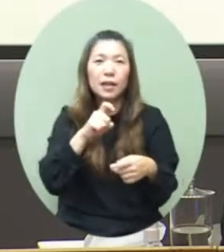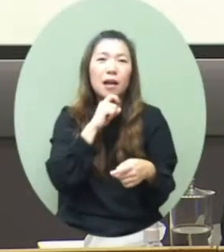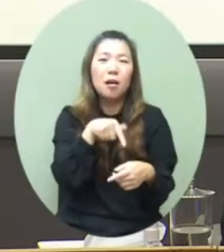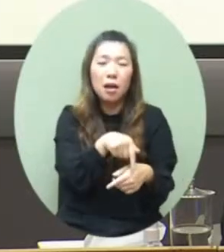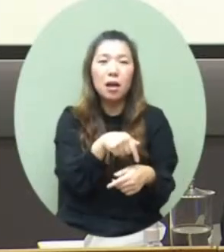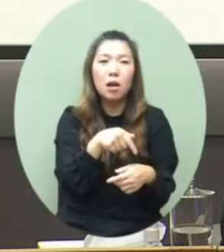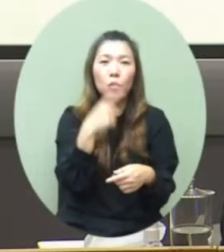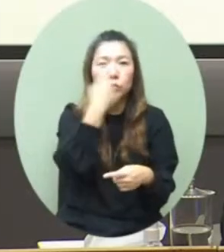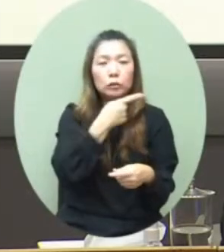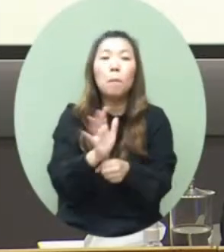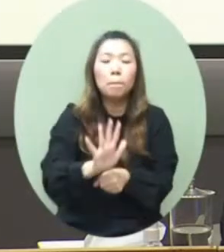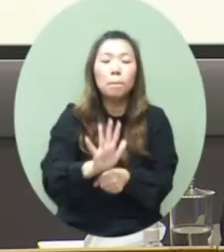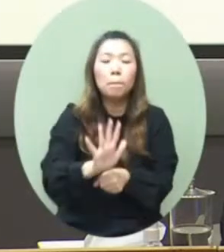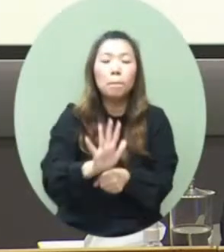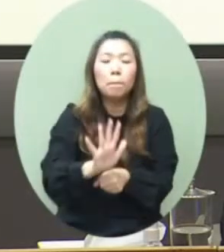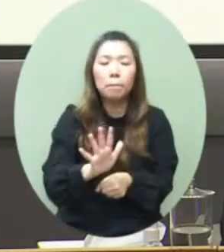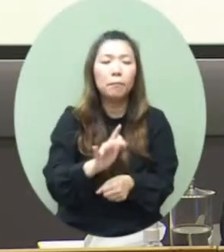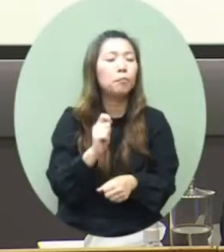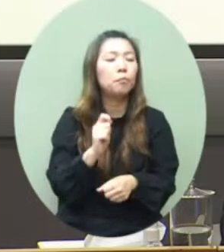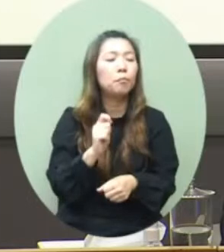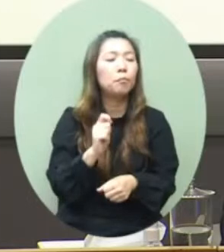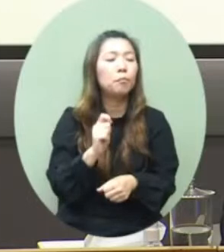efforts? Well, actually,